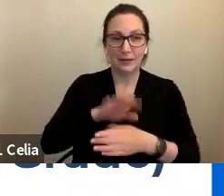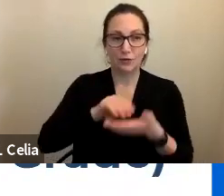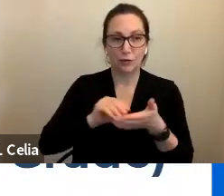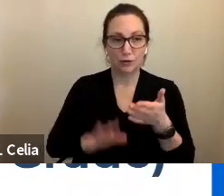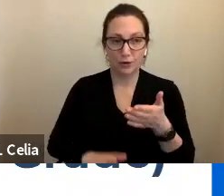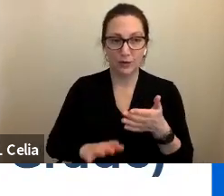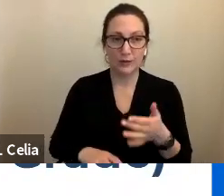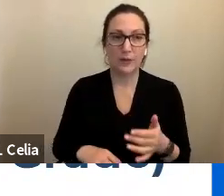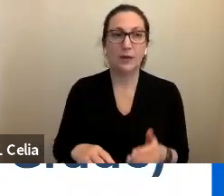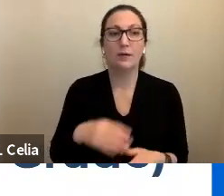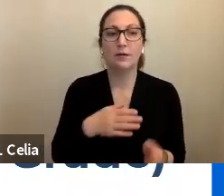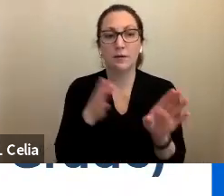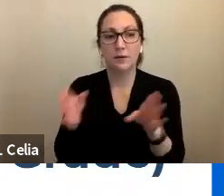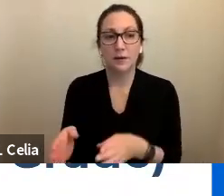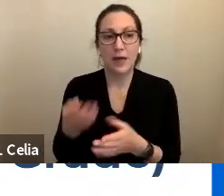DCF category.